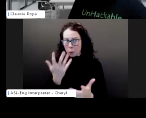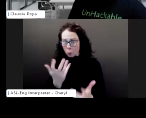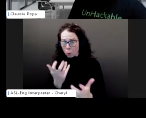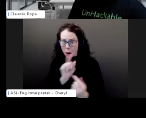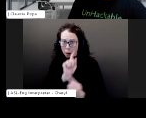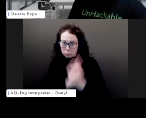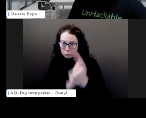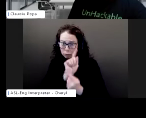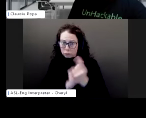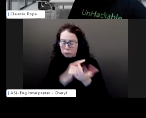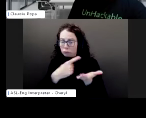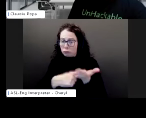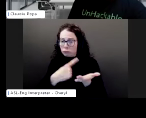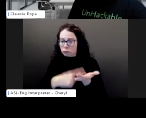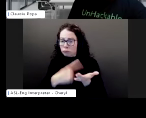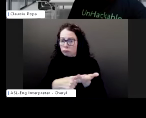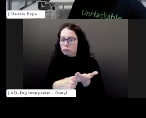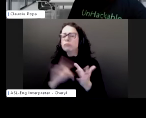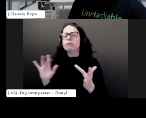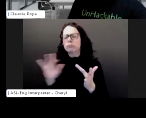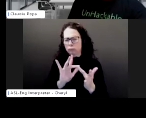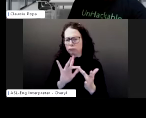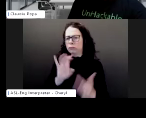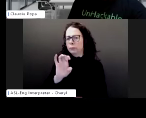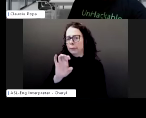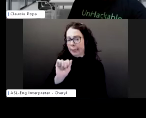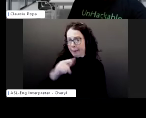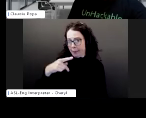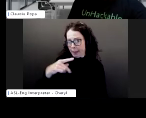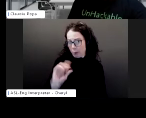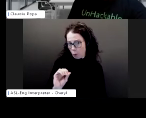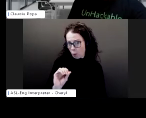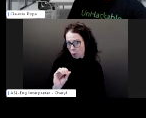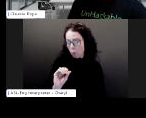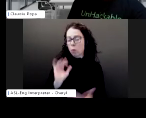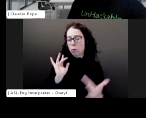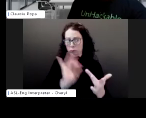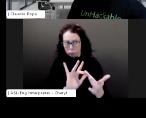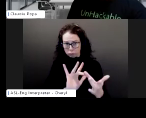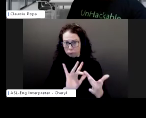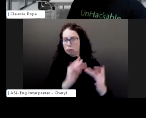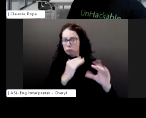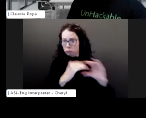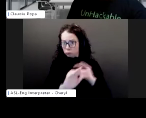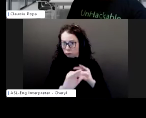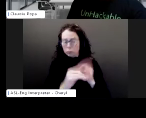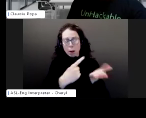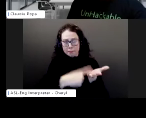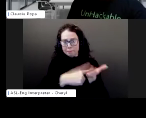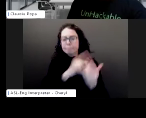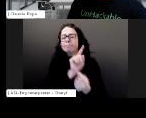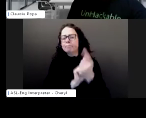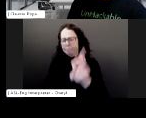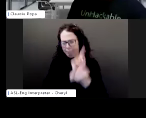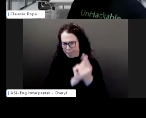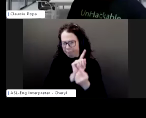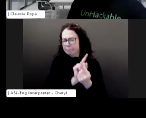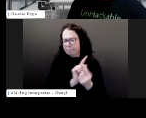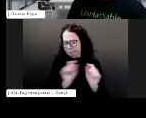we invite you to contact EAPO directly after this webinar, and we can set up something so you can have a confidential